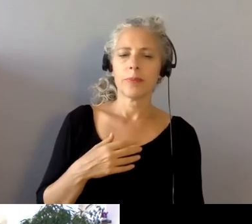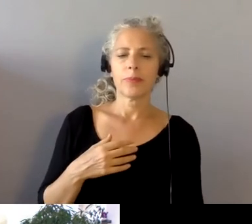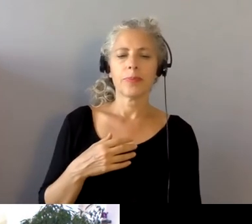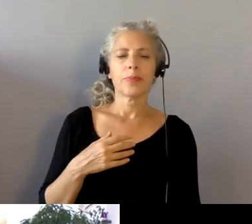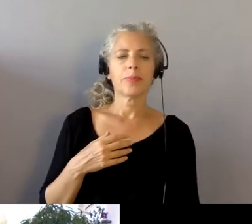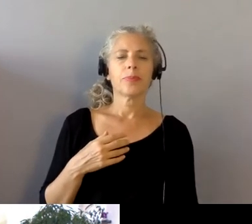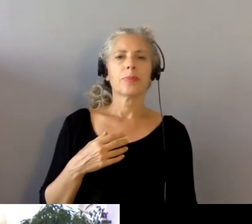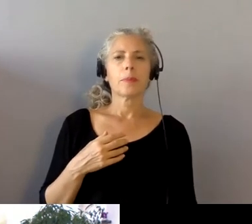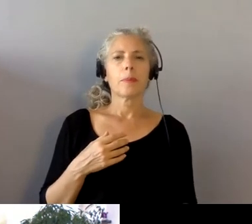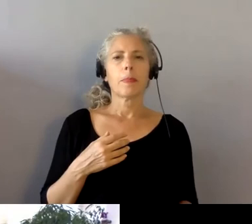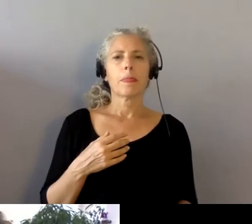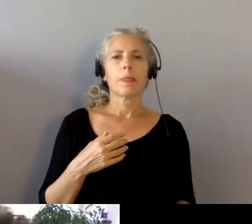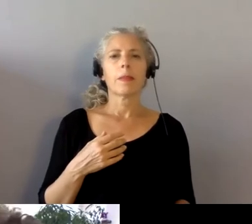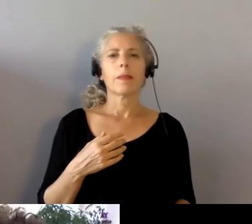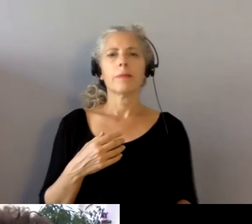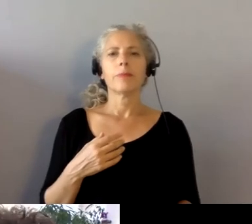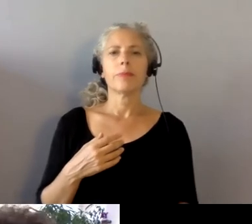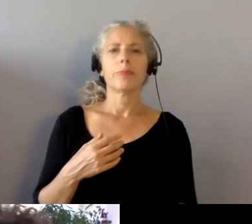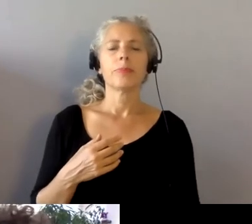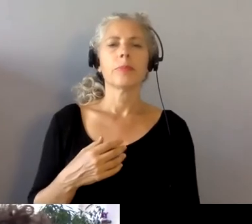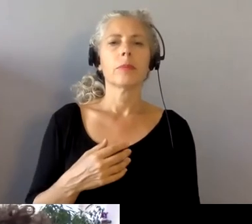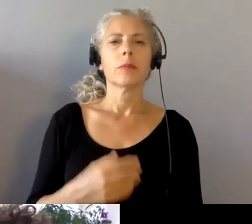had and was kind of thinking about.